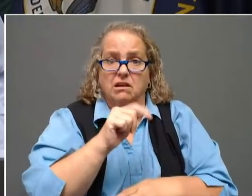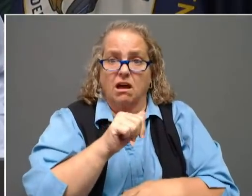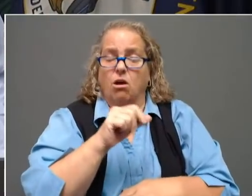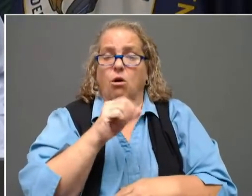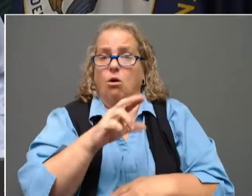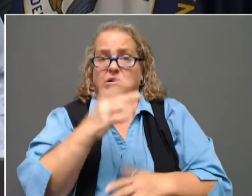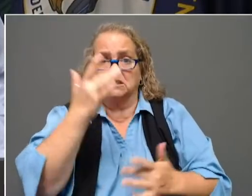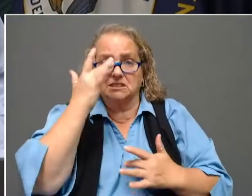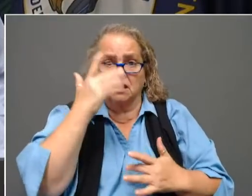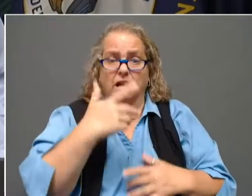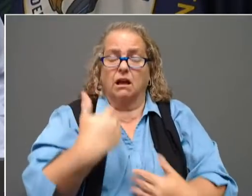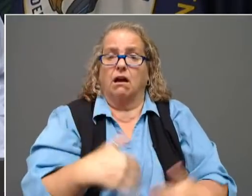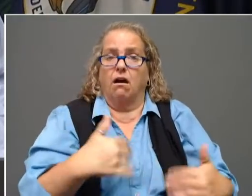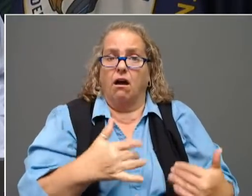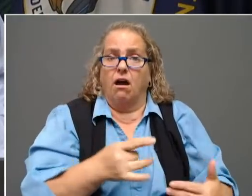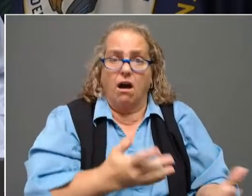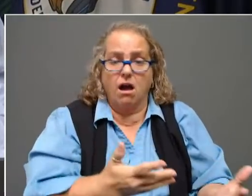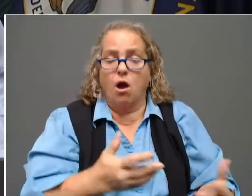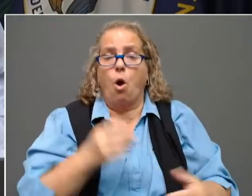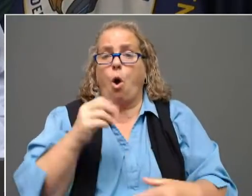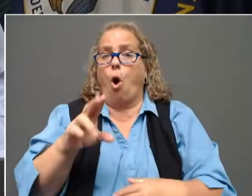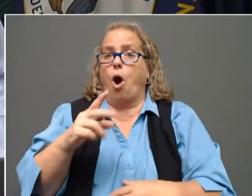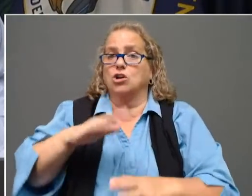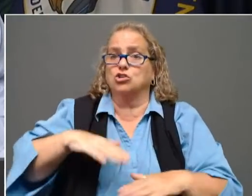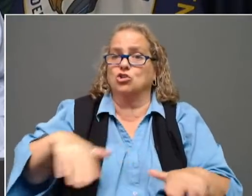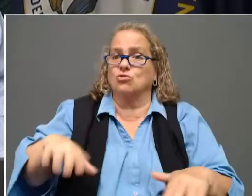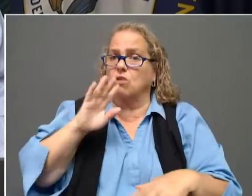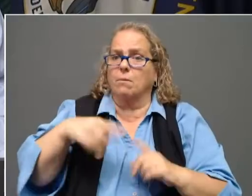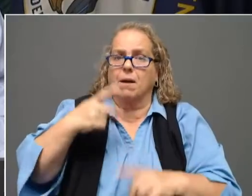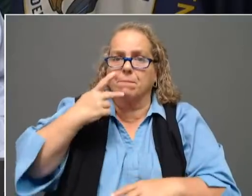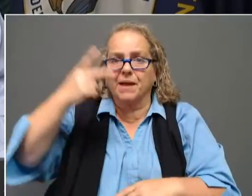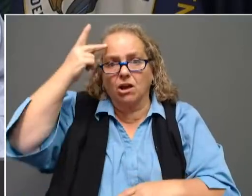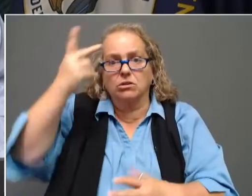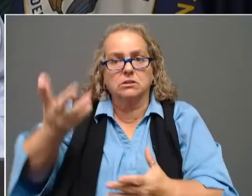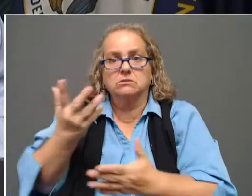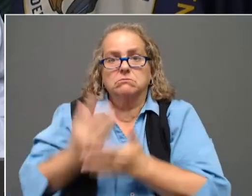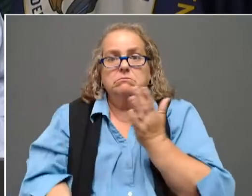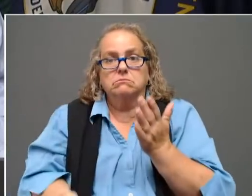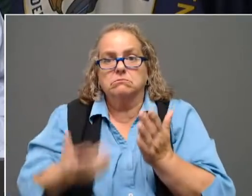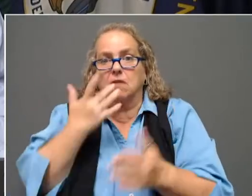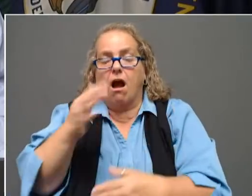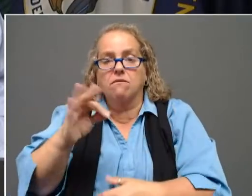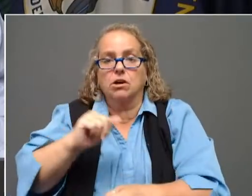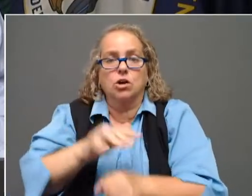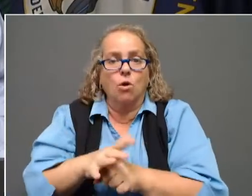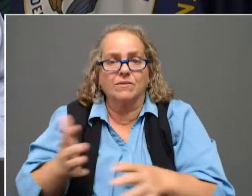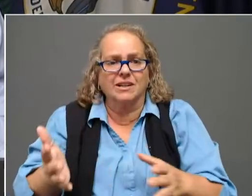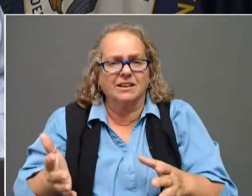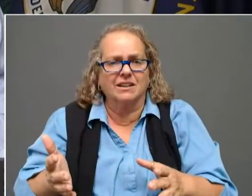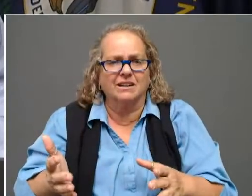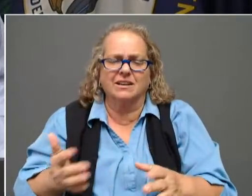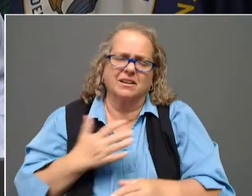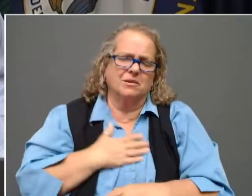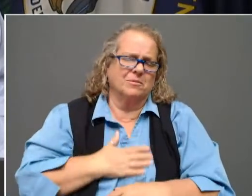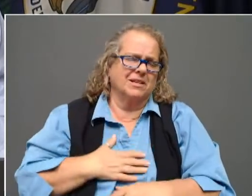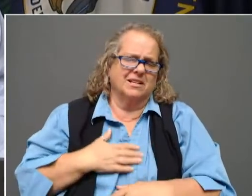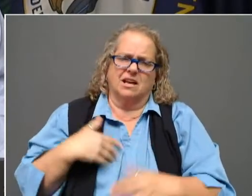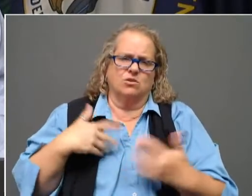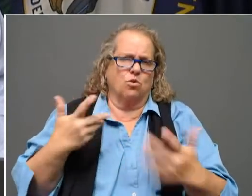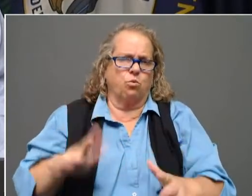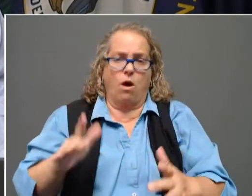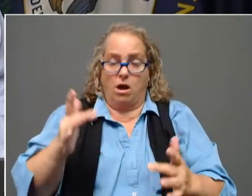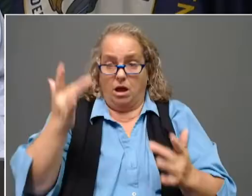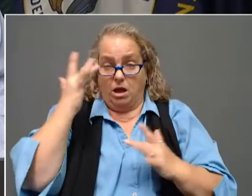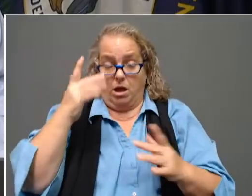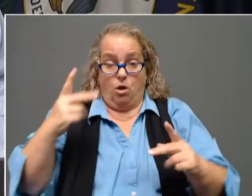next holiday. I hope it doesn't take tragedy. I really hope that it doesn't, because, those